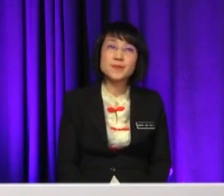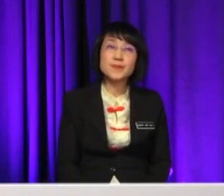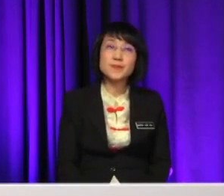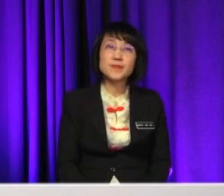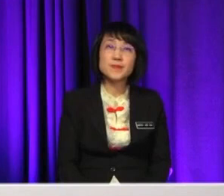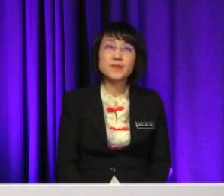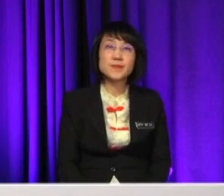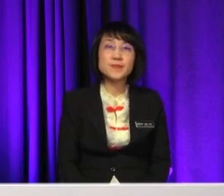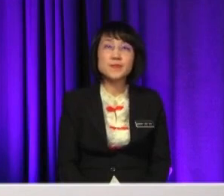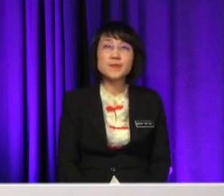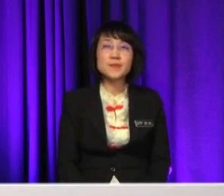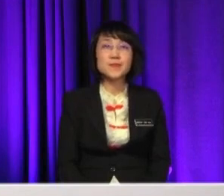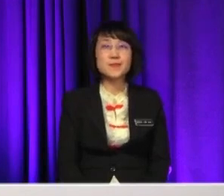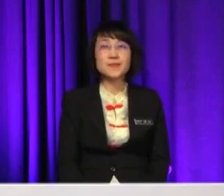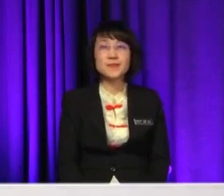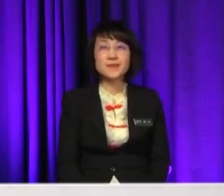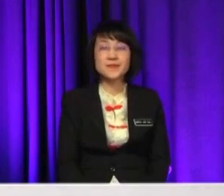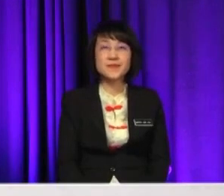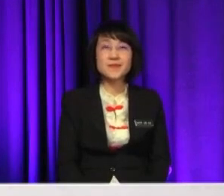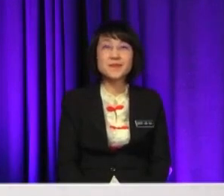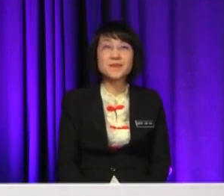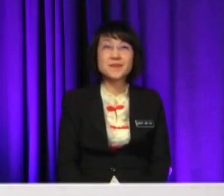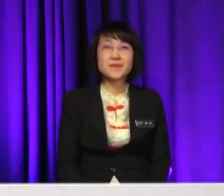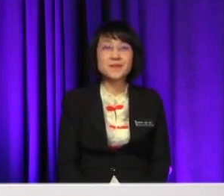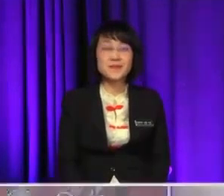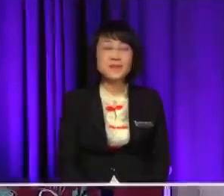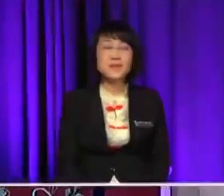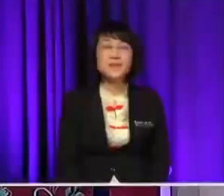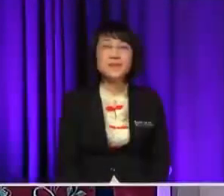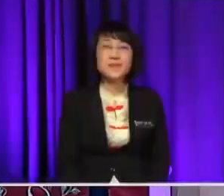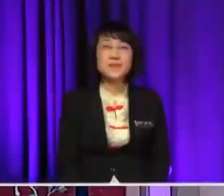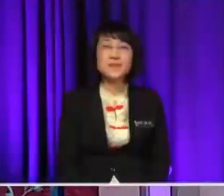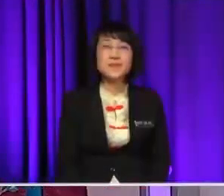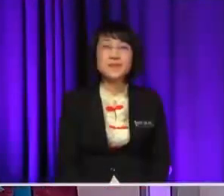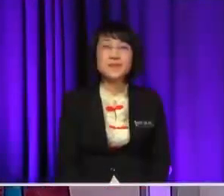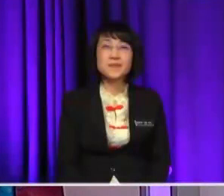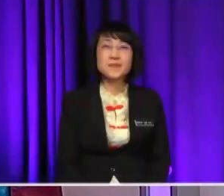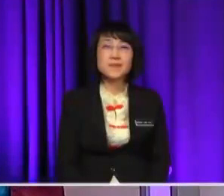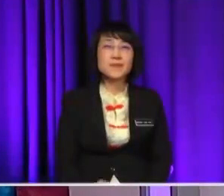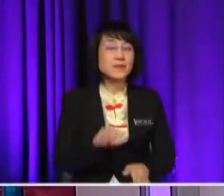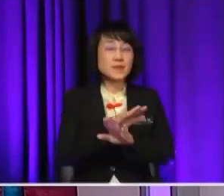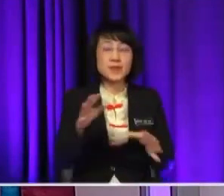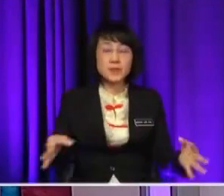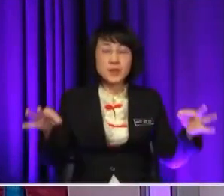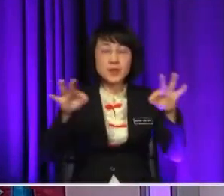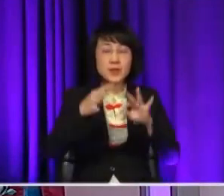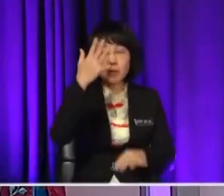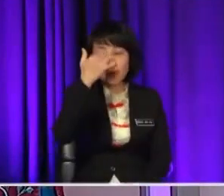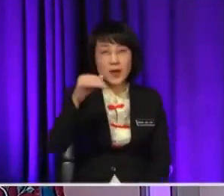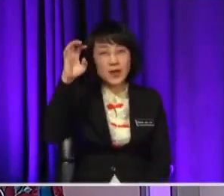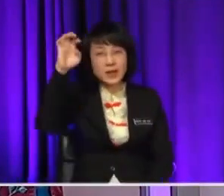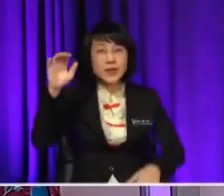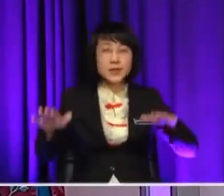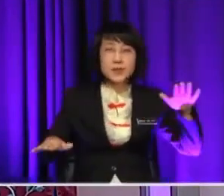of it. Yes, very good. So here it doesn't matter why he was disorientated, but yes, he